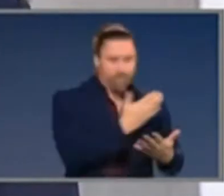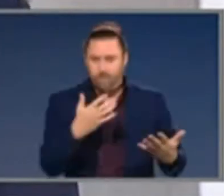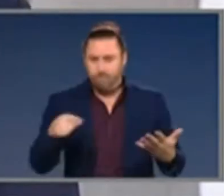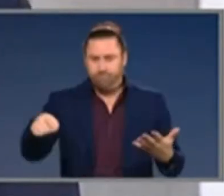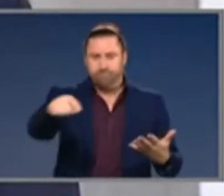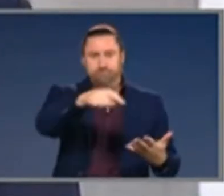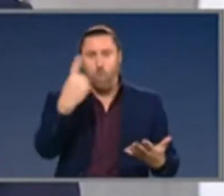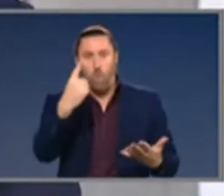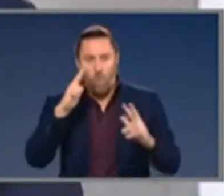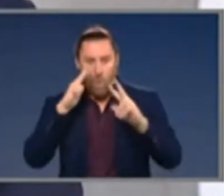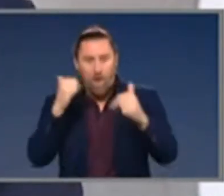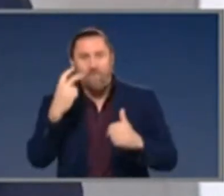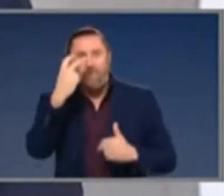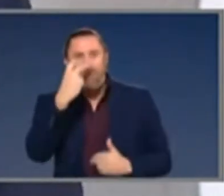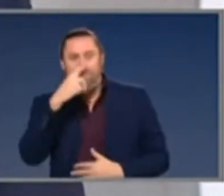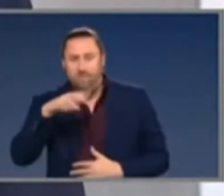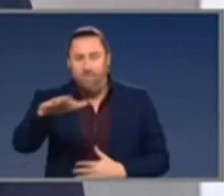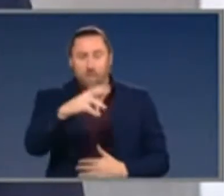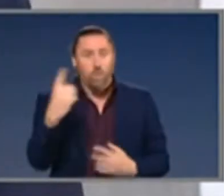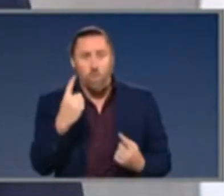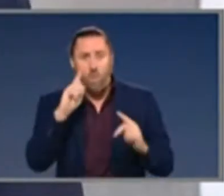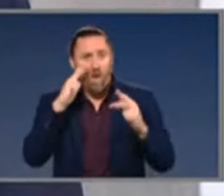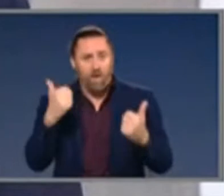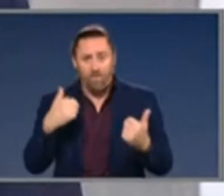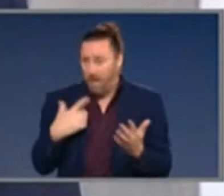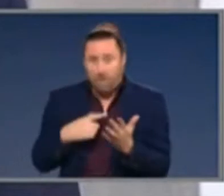continuity of care, and very distressing